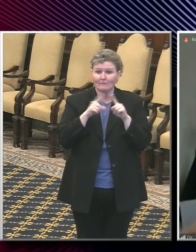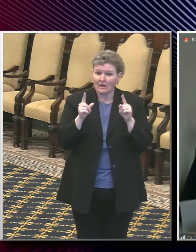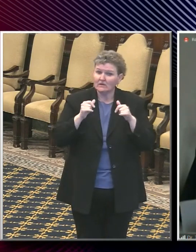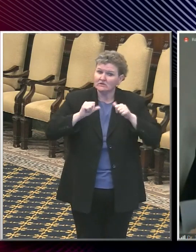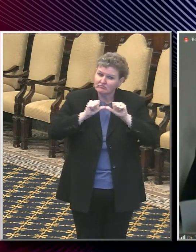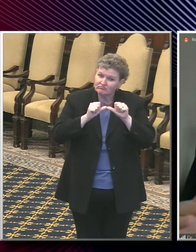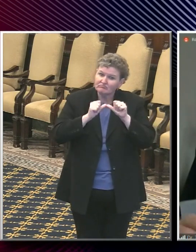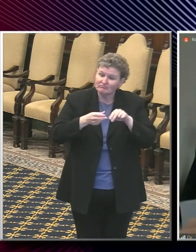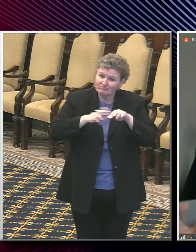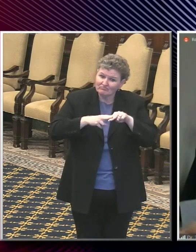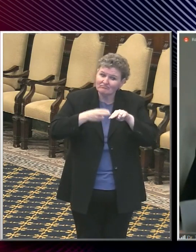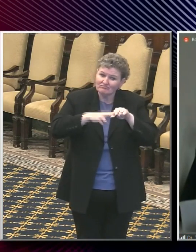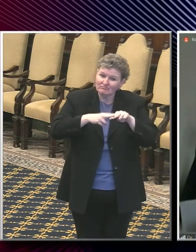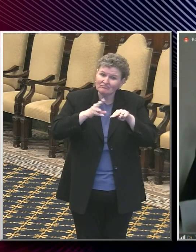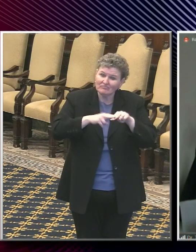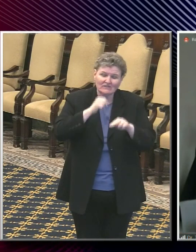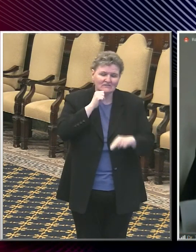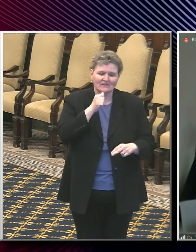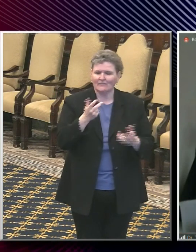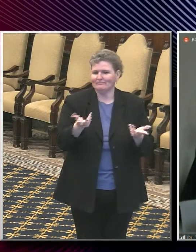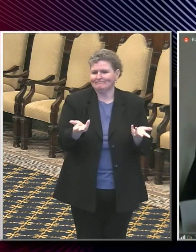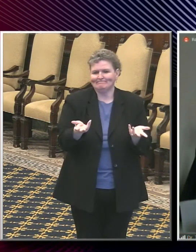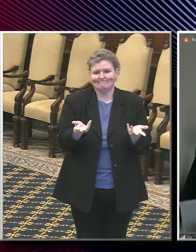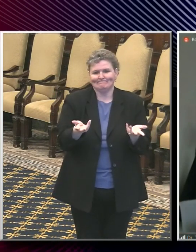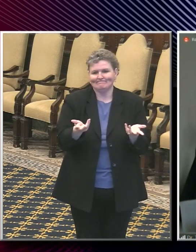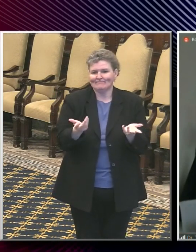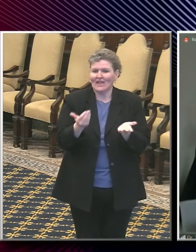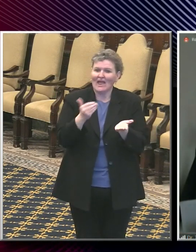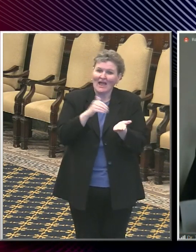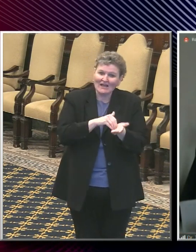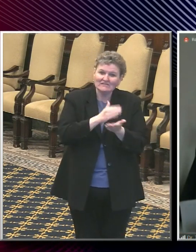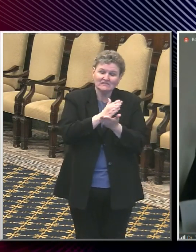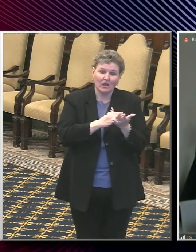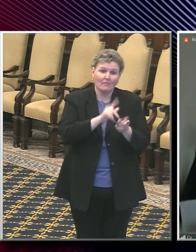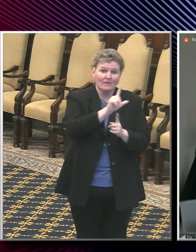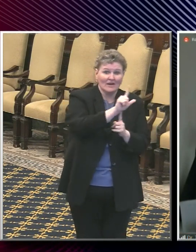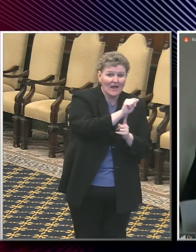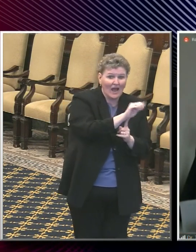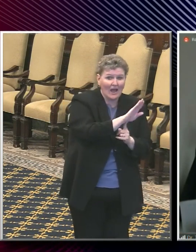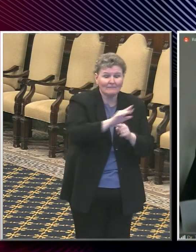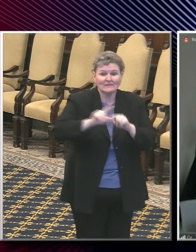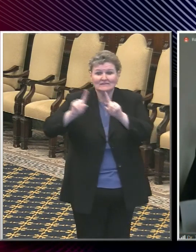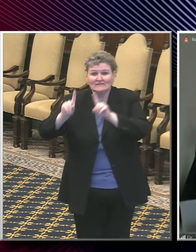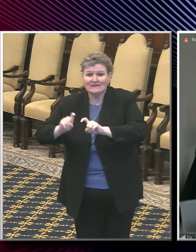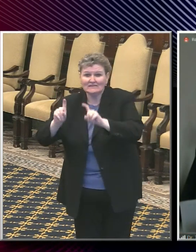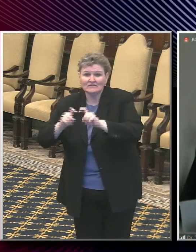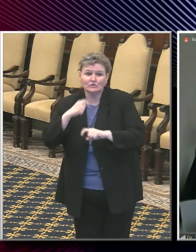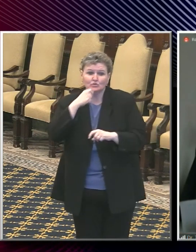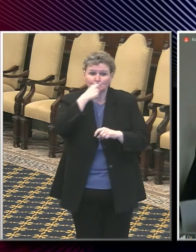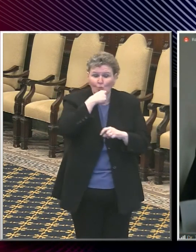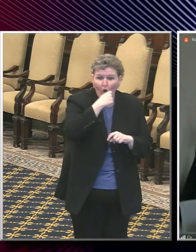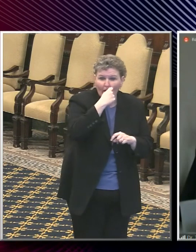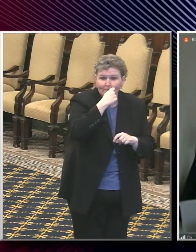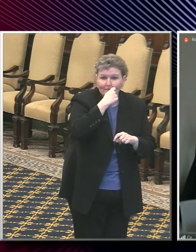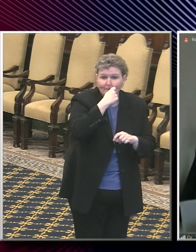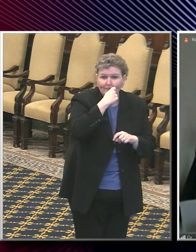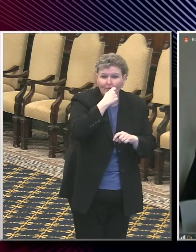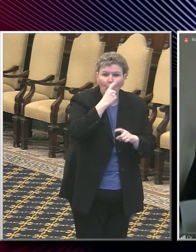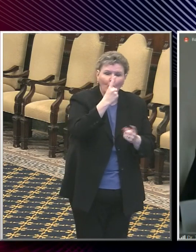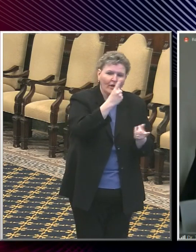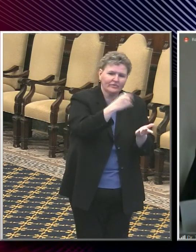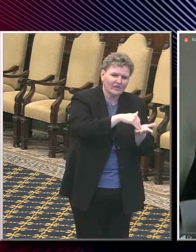some flare-ups, and we're going to have to backpedal at least to some degree with flare-ups. So I don't consider what happened in Seoul a bad thing. I think that they